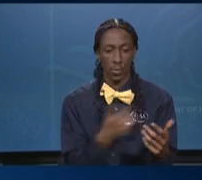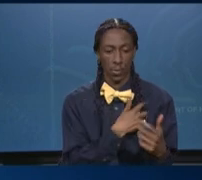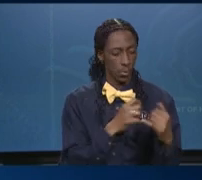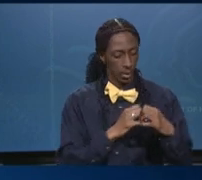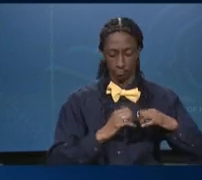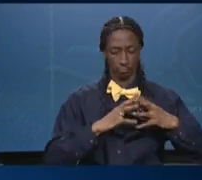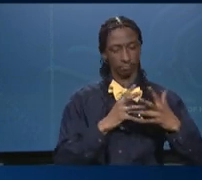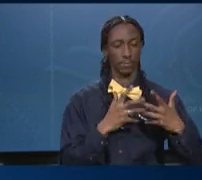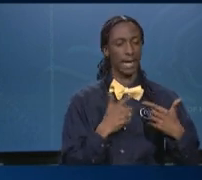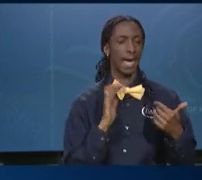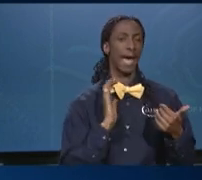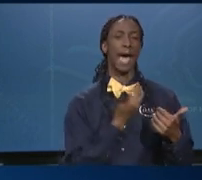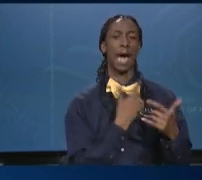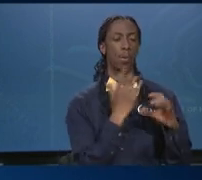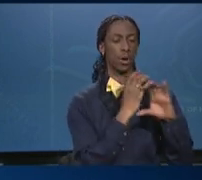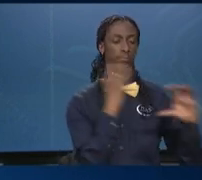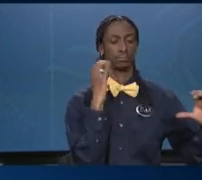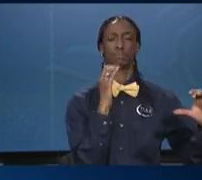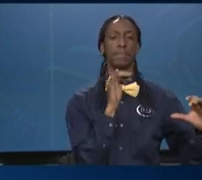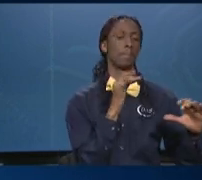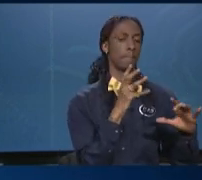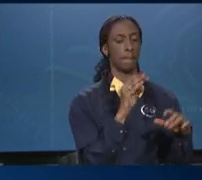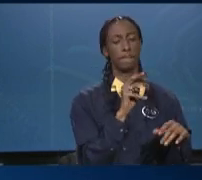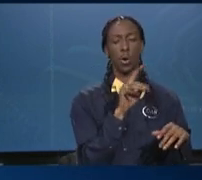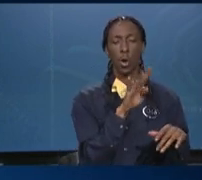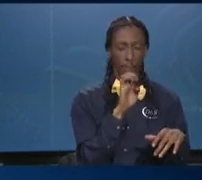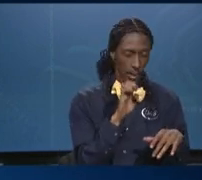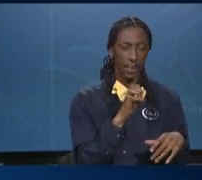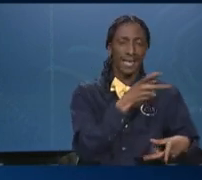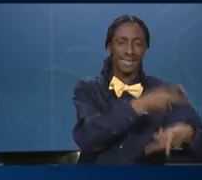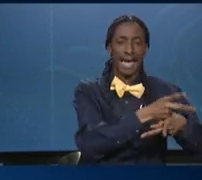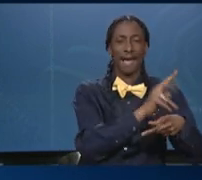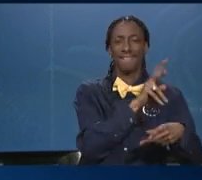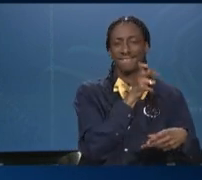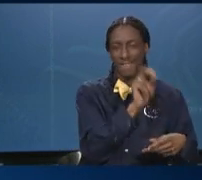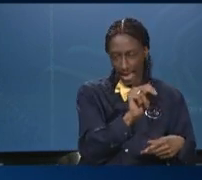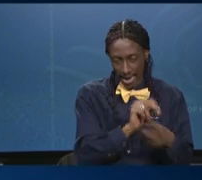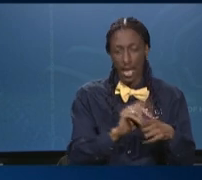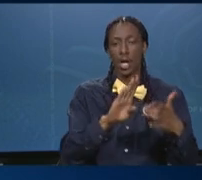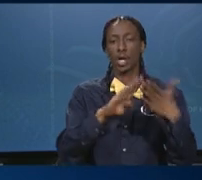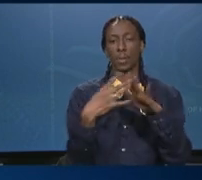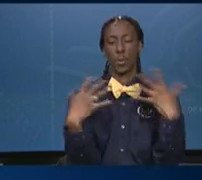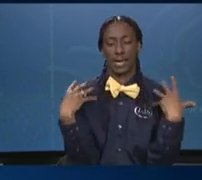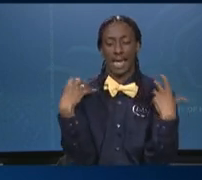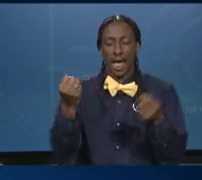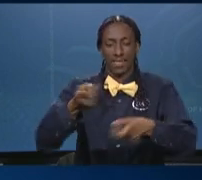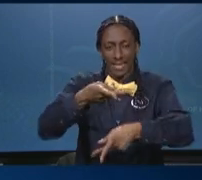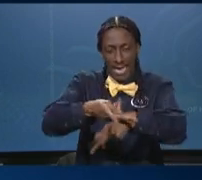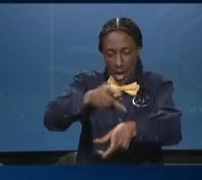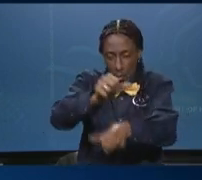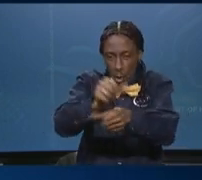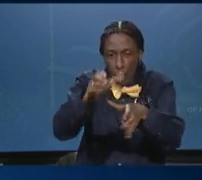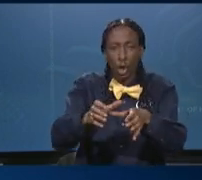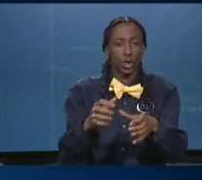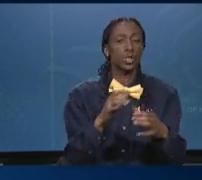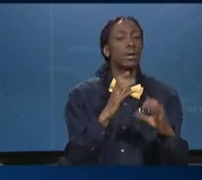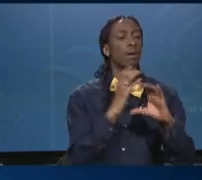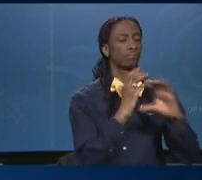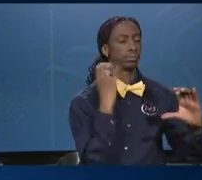our mobile primary care van, our community health workers, and we got out there in inner city